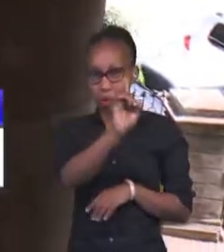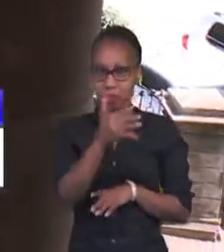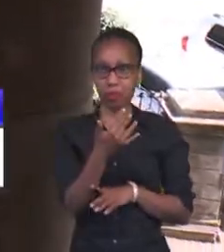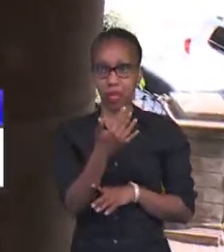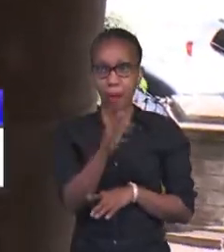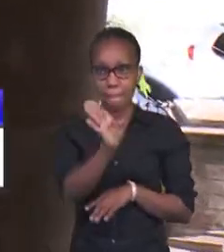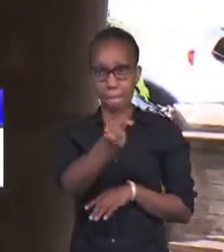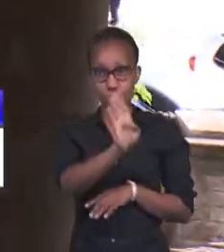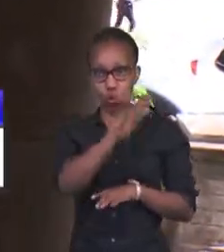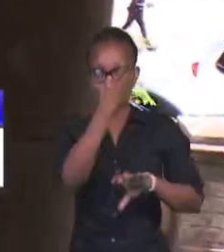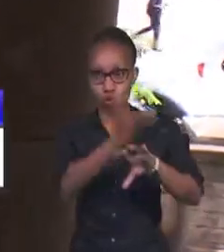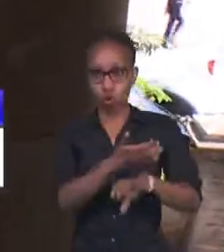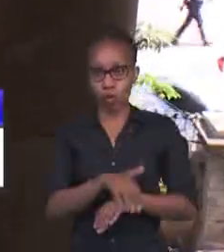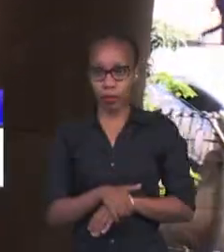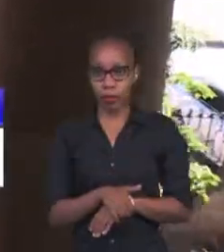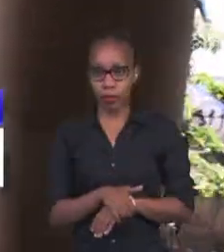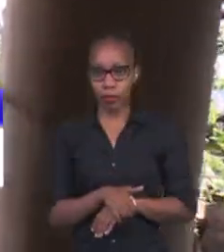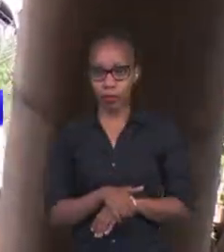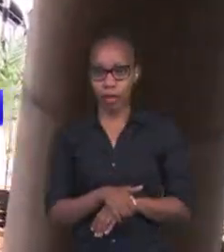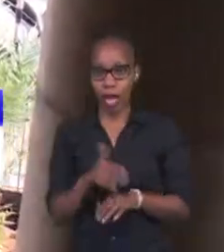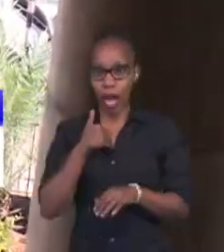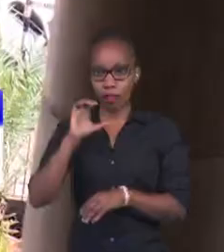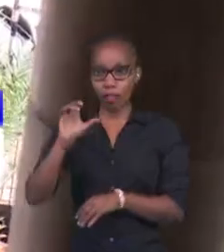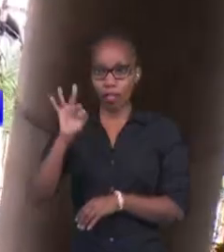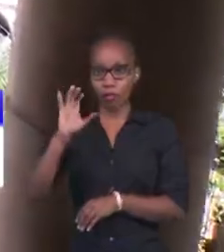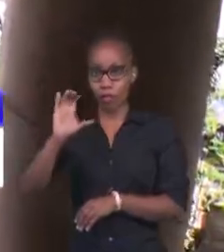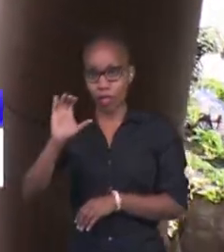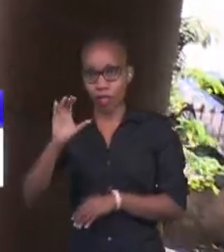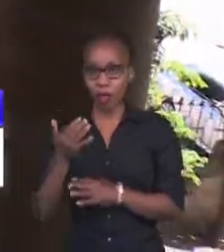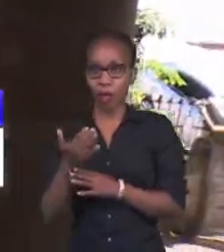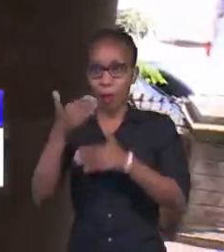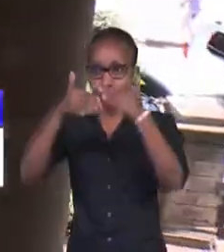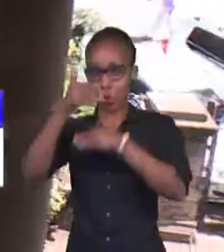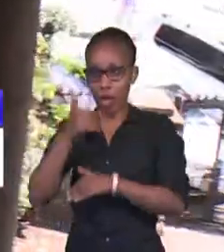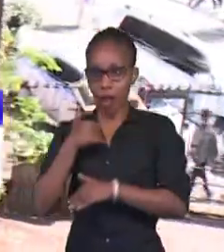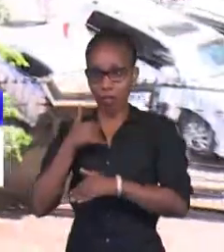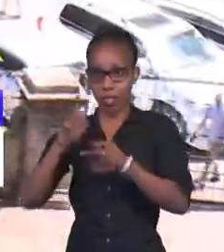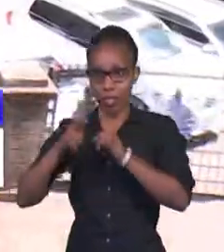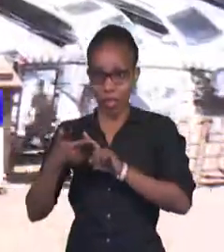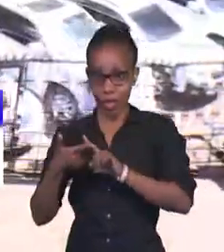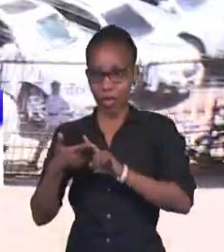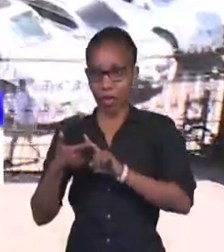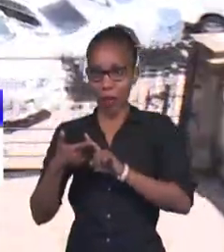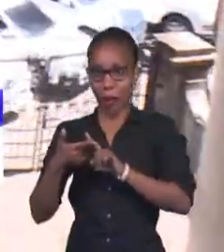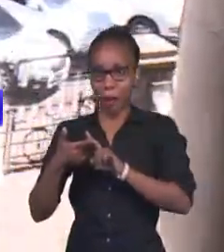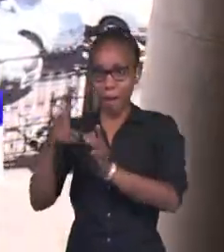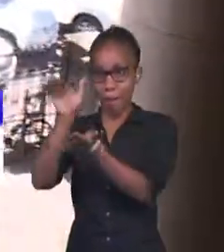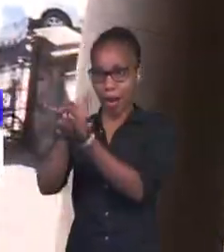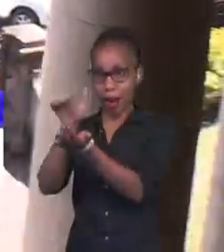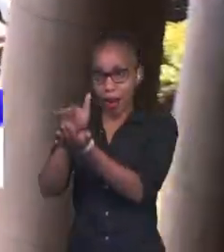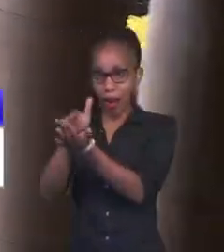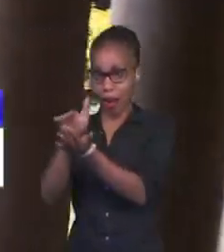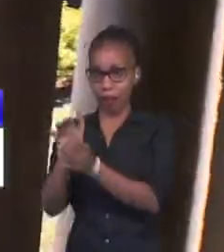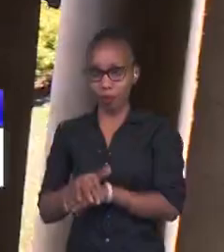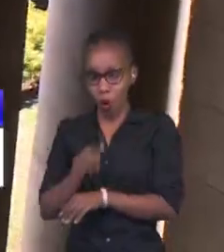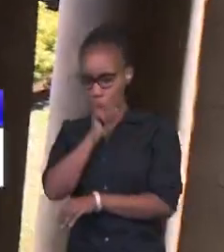bluestone. Mm-hmm. You have the Bank of India, you've got the CFC building, you have Standard Chartered Bank, because this is all of Wabera Street. Mm-hmm. All the